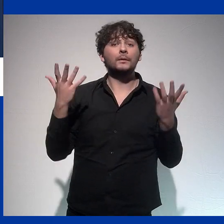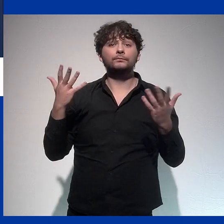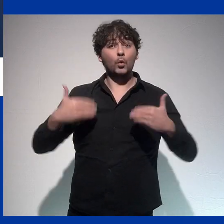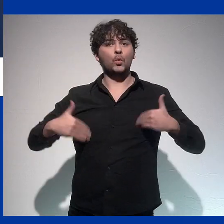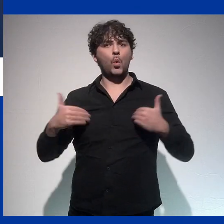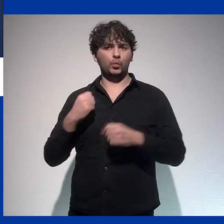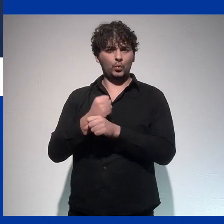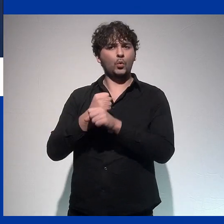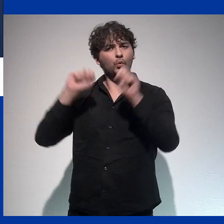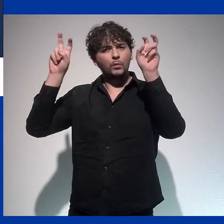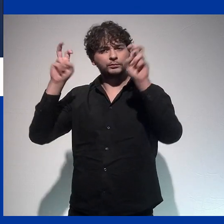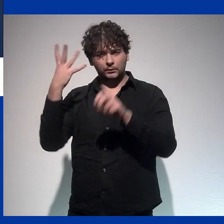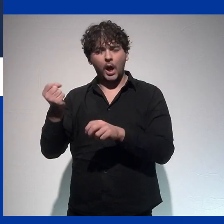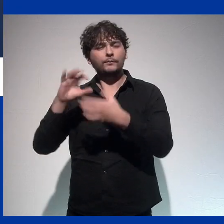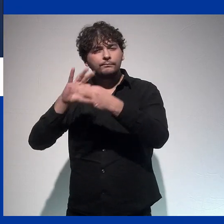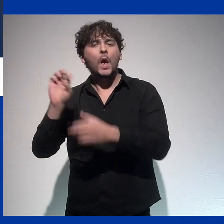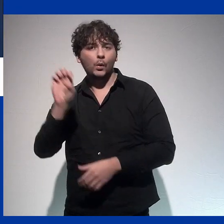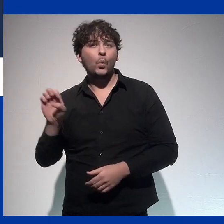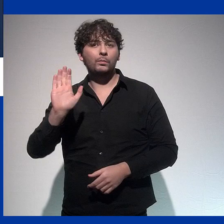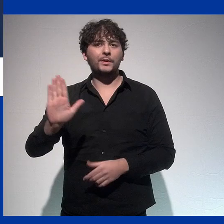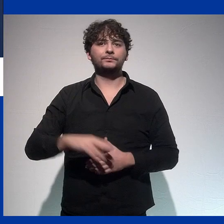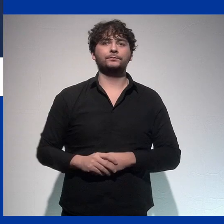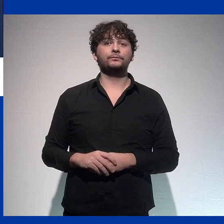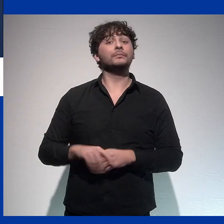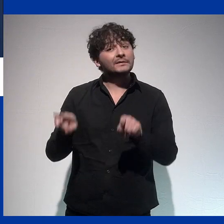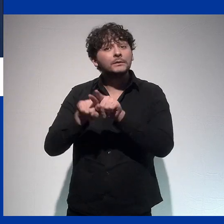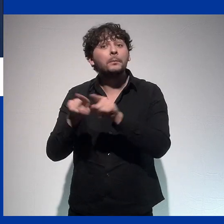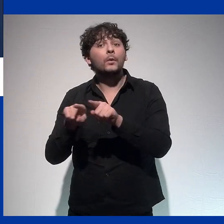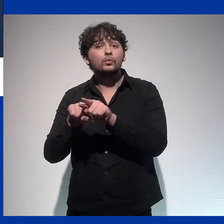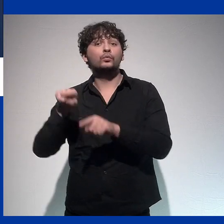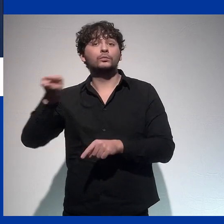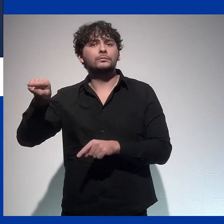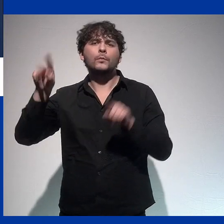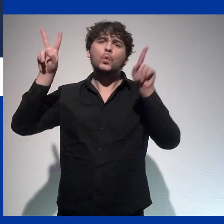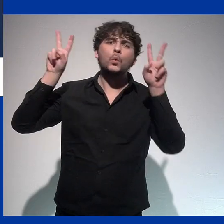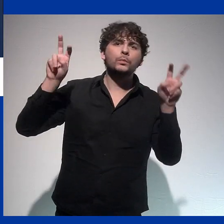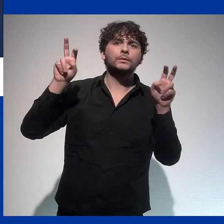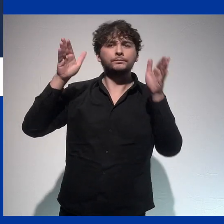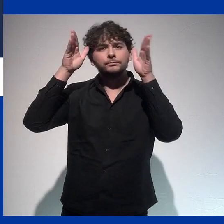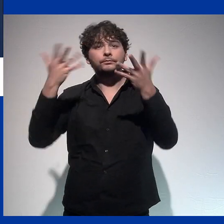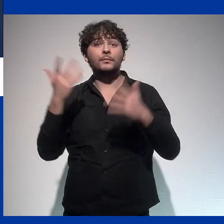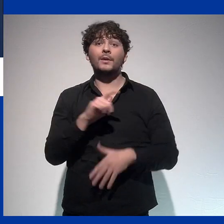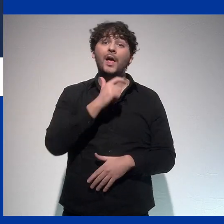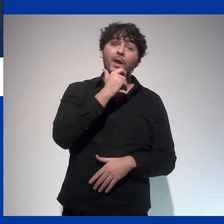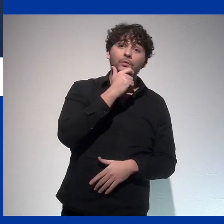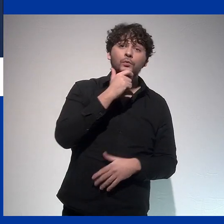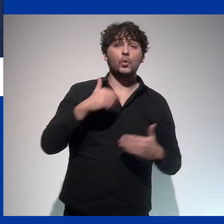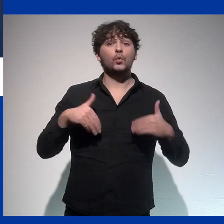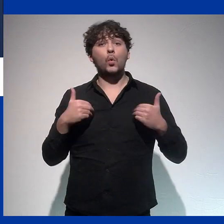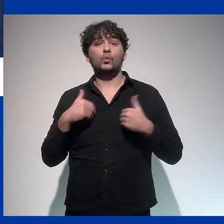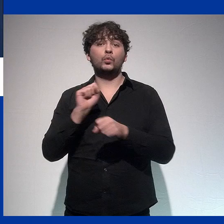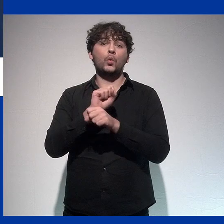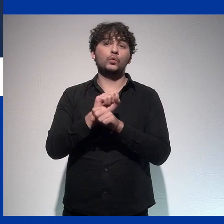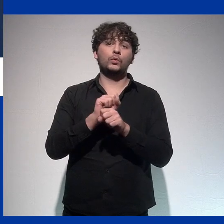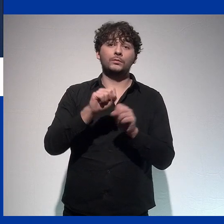an independent forum under the headline of Youth Work in Europe. And we will certainly talk about the youth